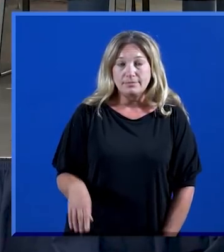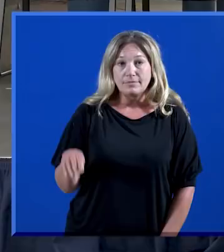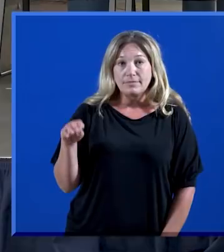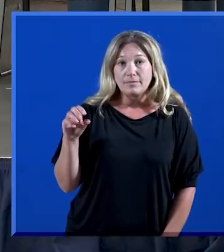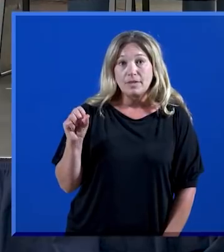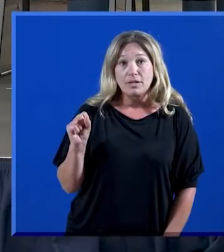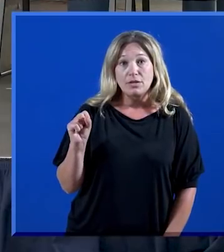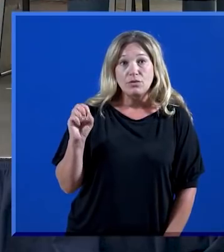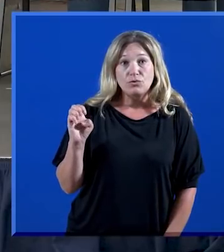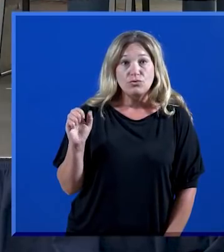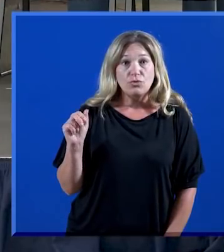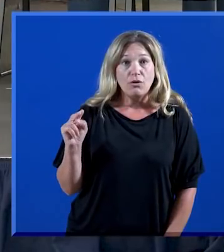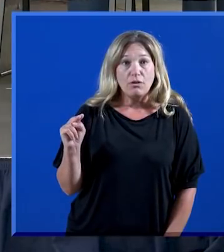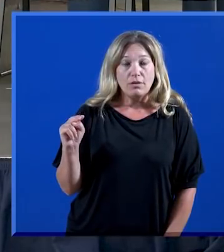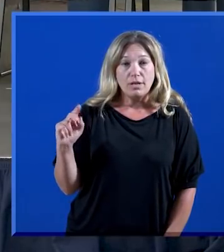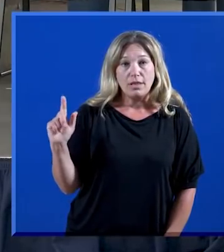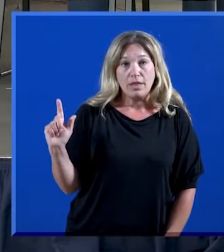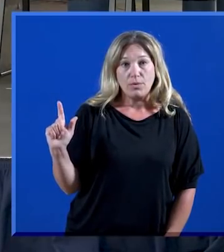Sean Leatherman.